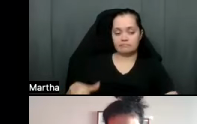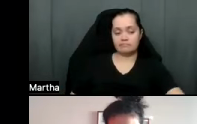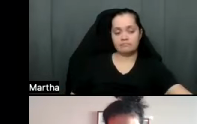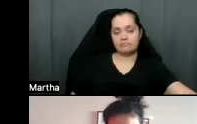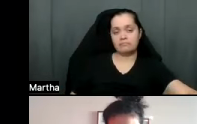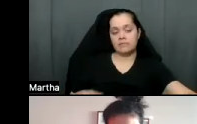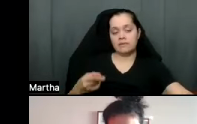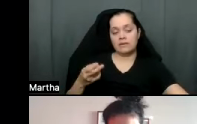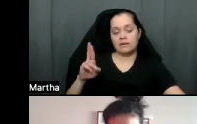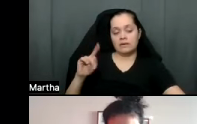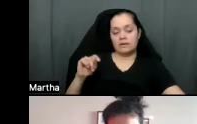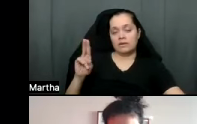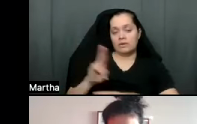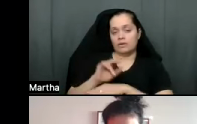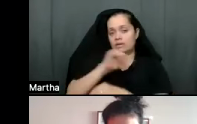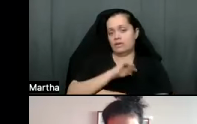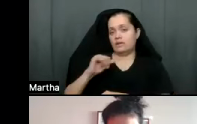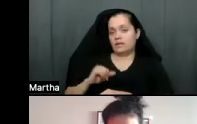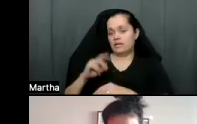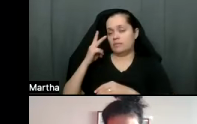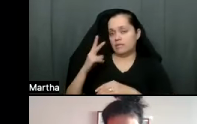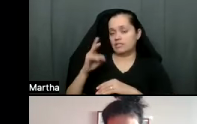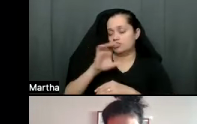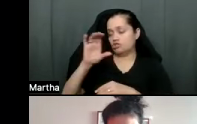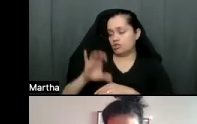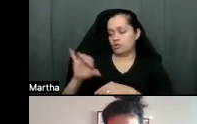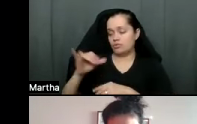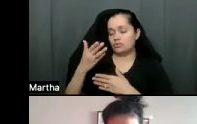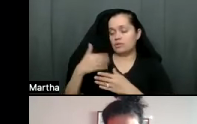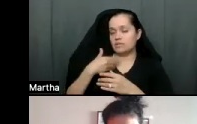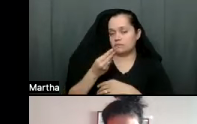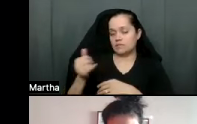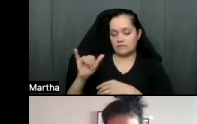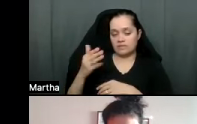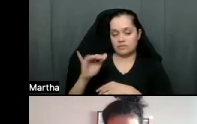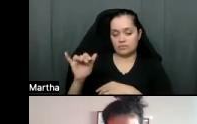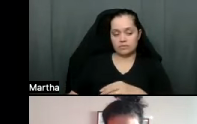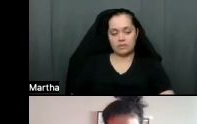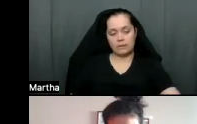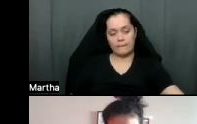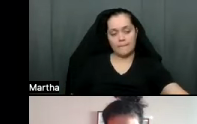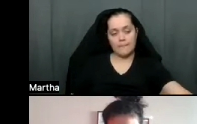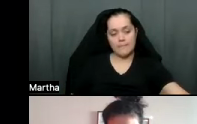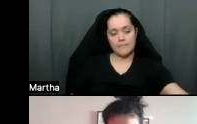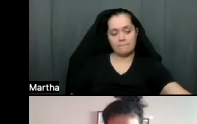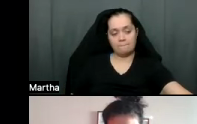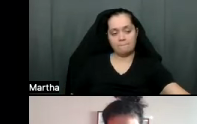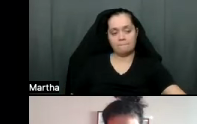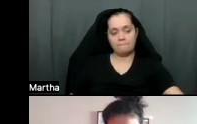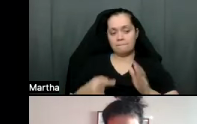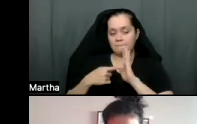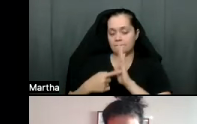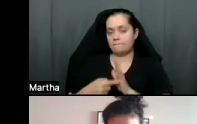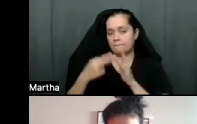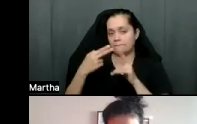Hartshorn uses Atlanta, but yeah, I can see that Chicago may have some of these things. Now, I haven't shown you the name of the